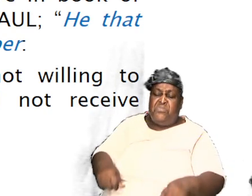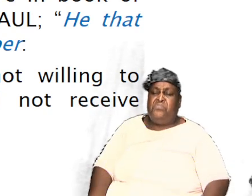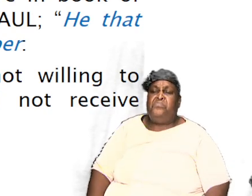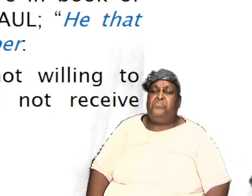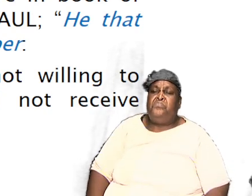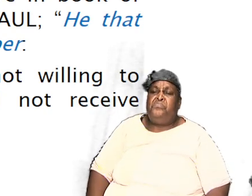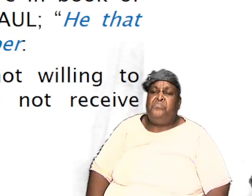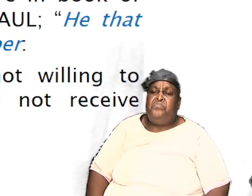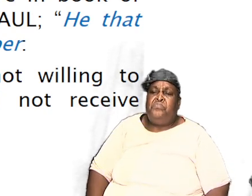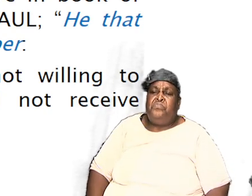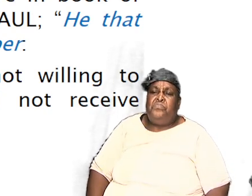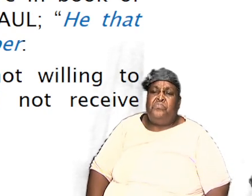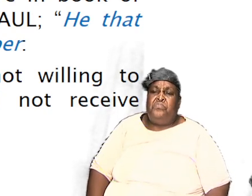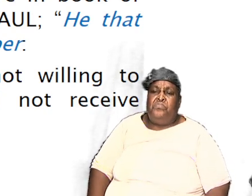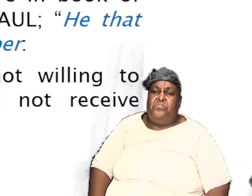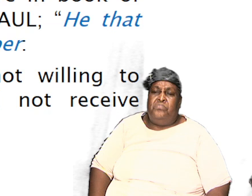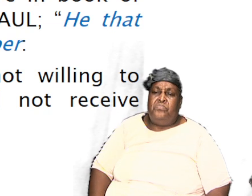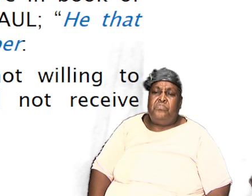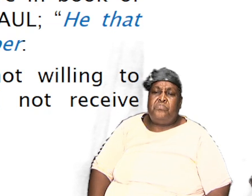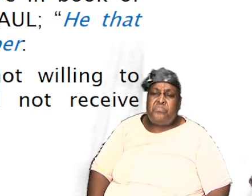Now let us go on to 1 Samuel